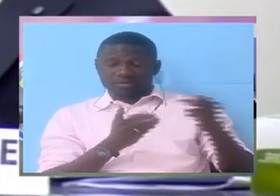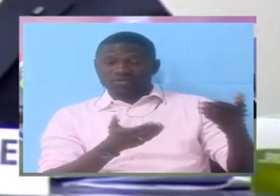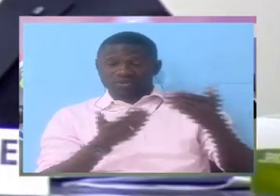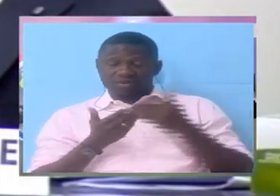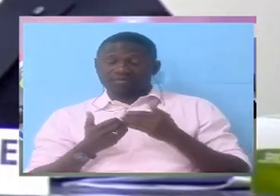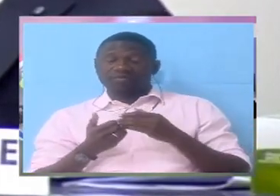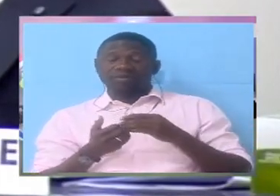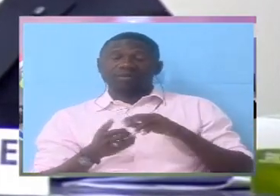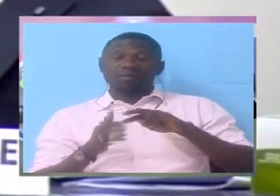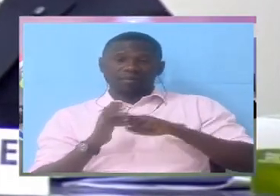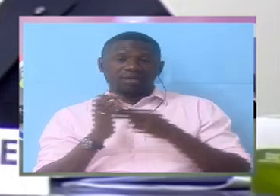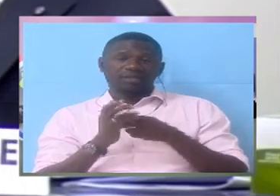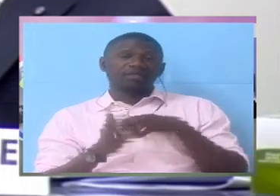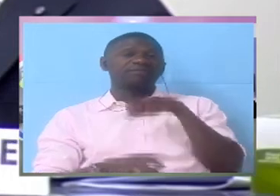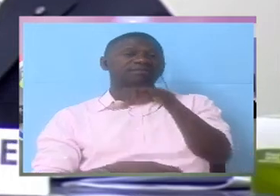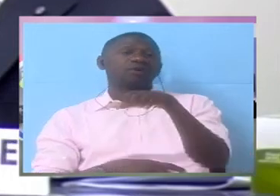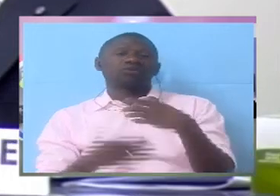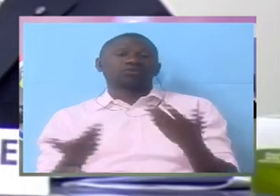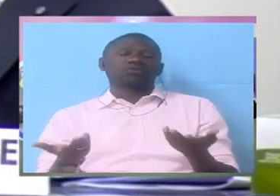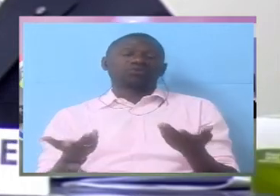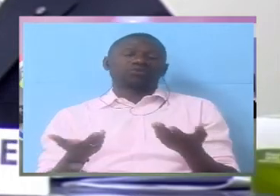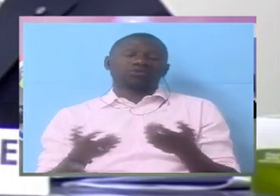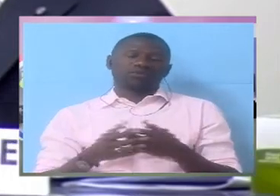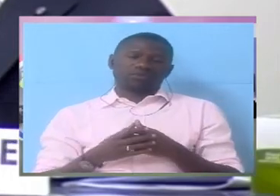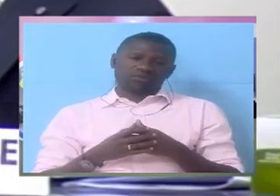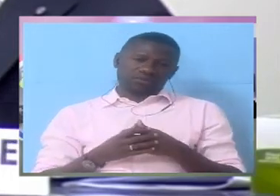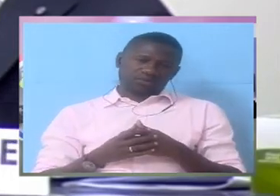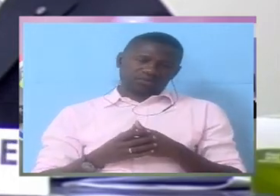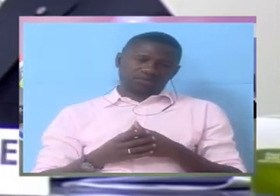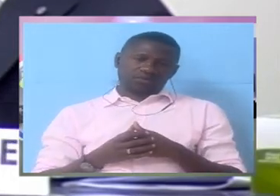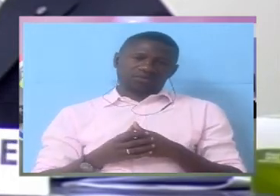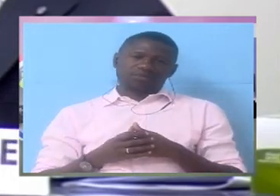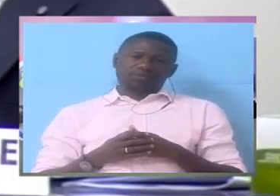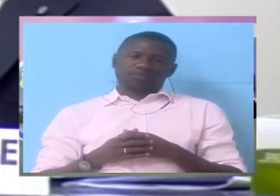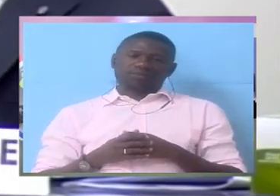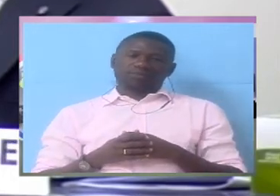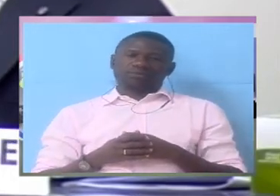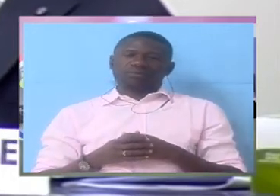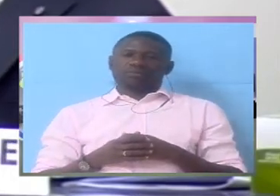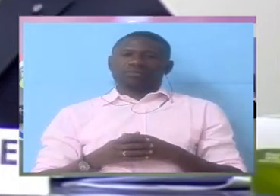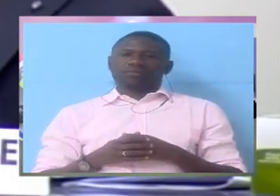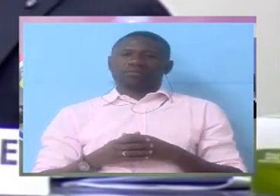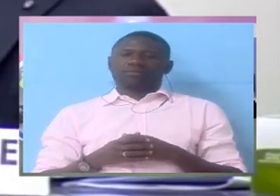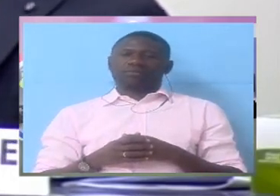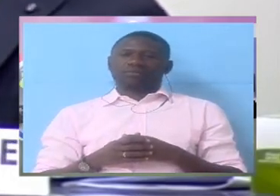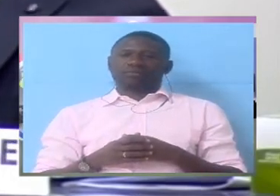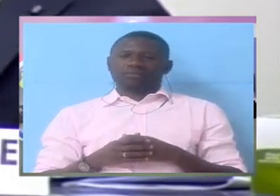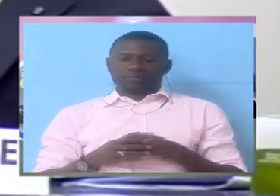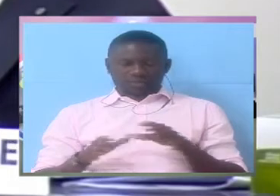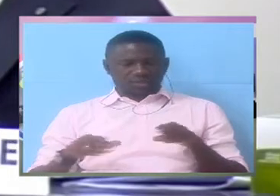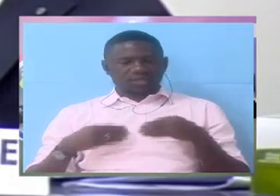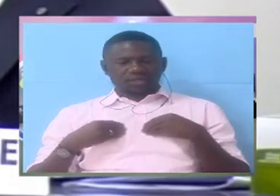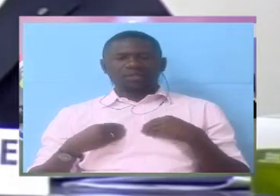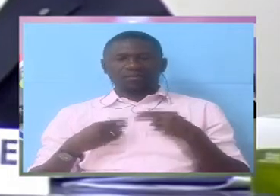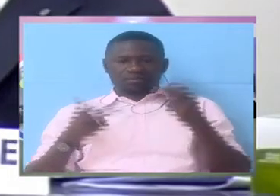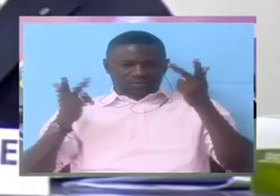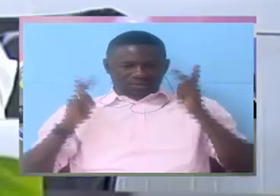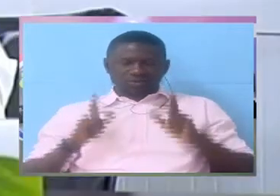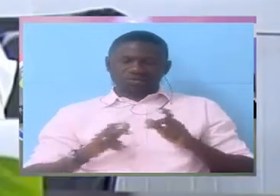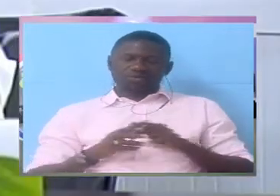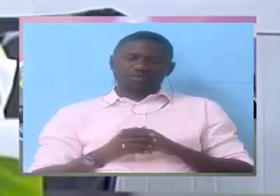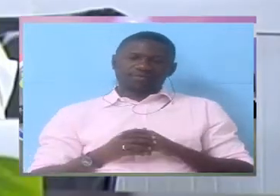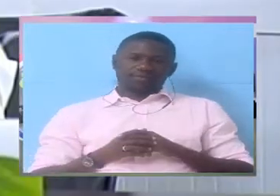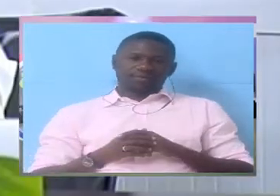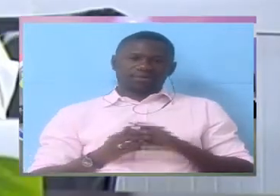at the between way nyine itand ko yemen fonye woto mukuma soto balolte accepted council nsonta council twice